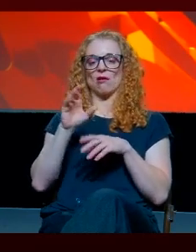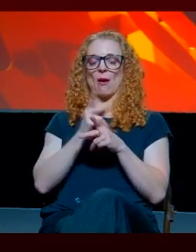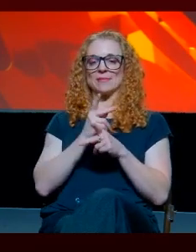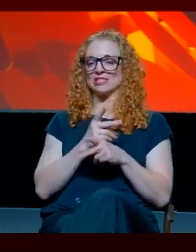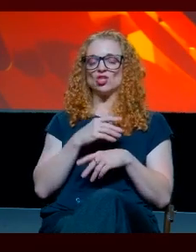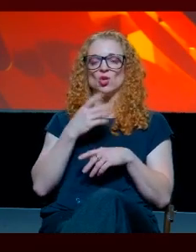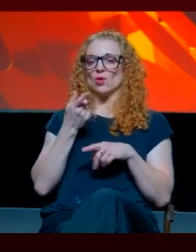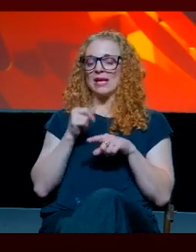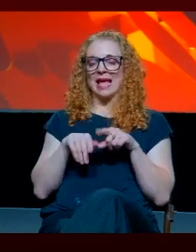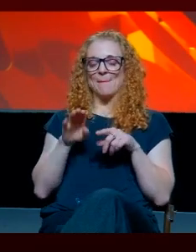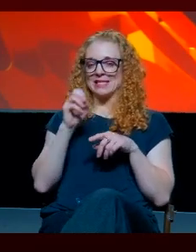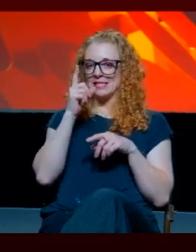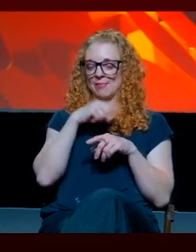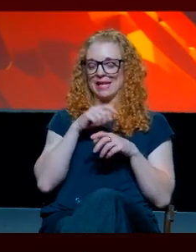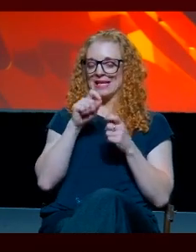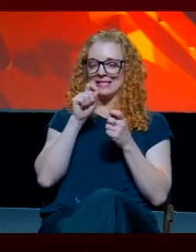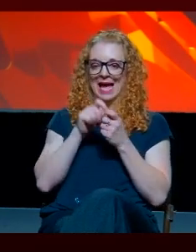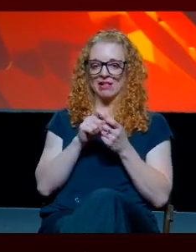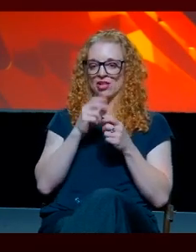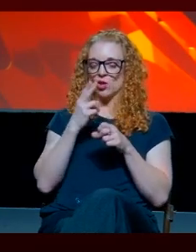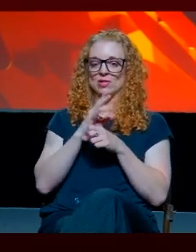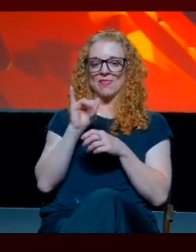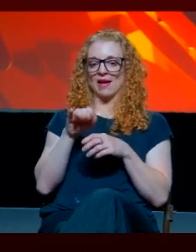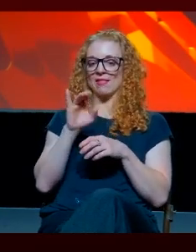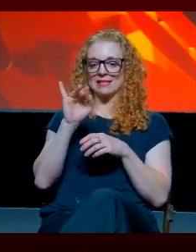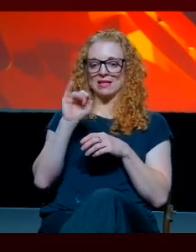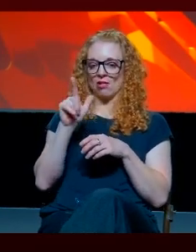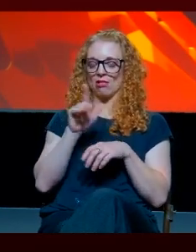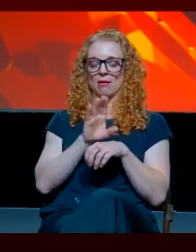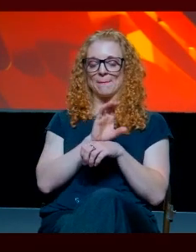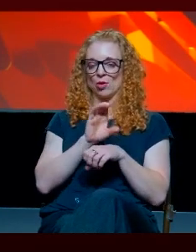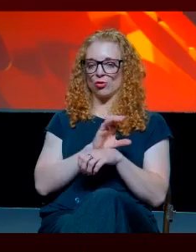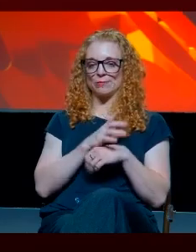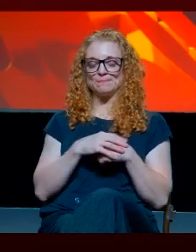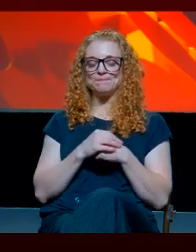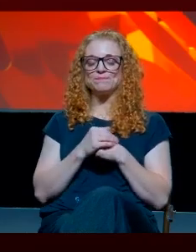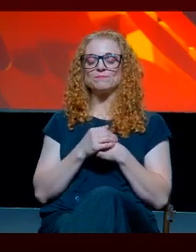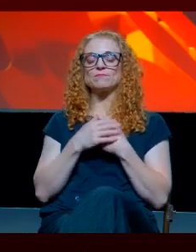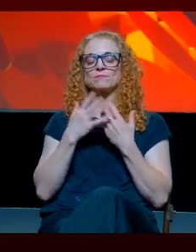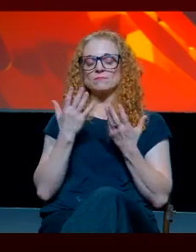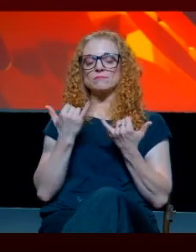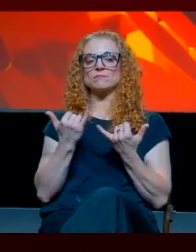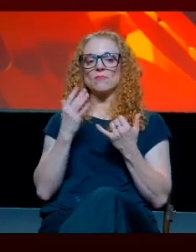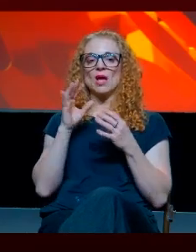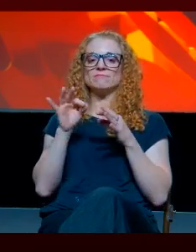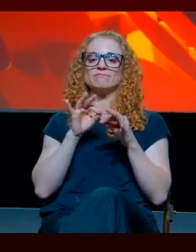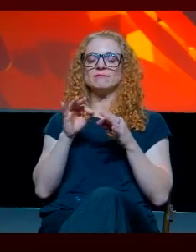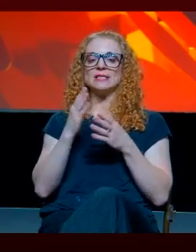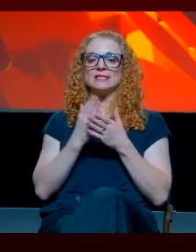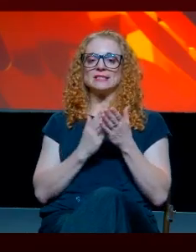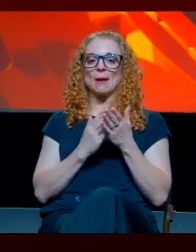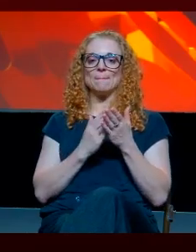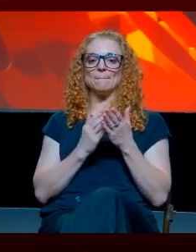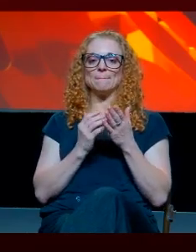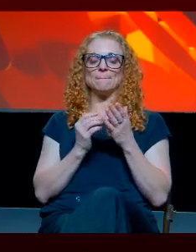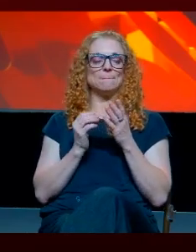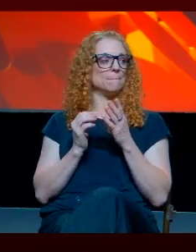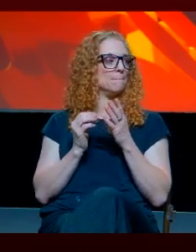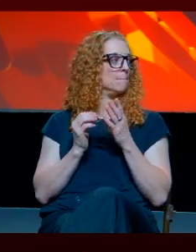simulated exactly using a classical computer. I'm going to give you a little trivial